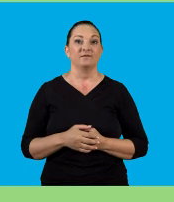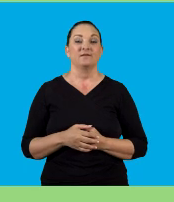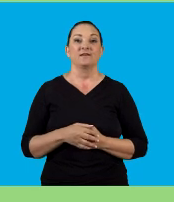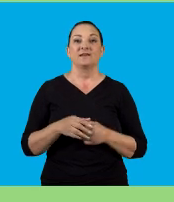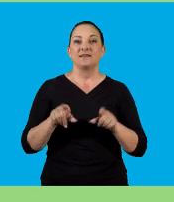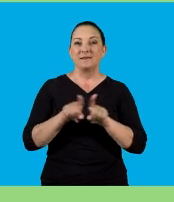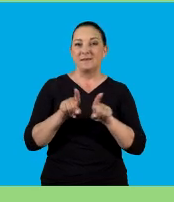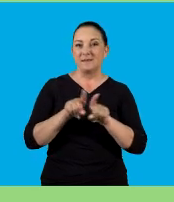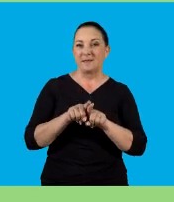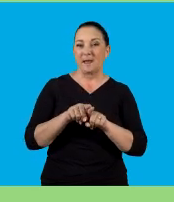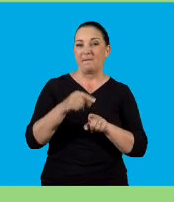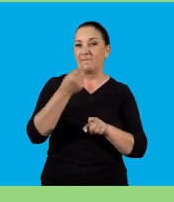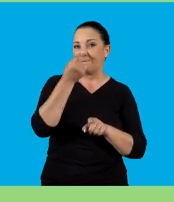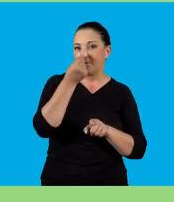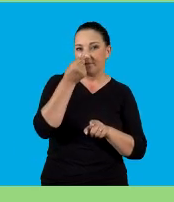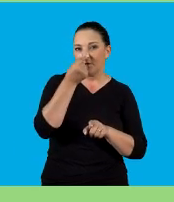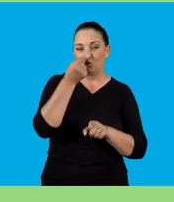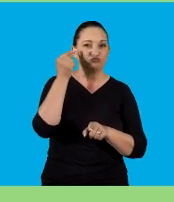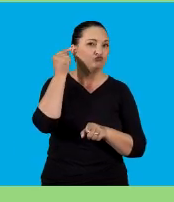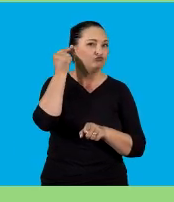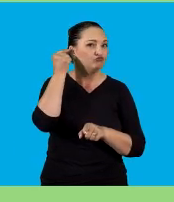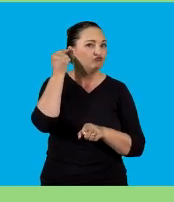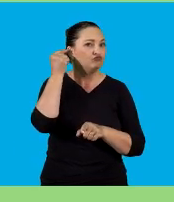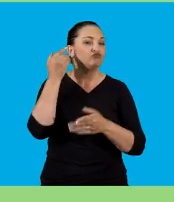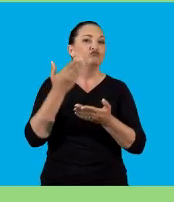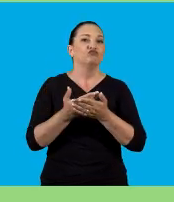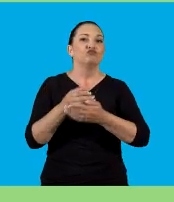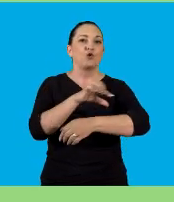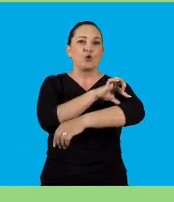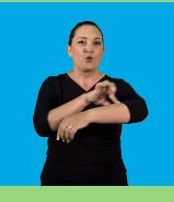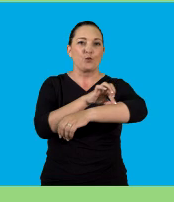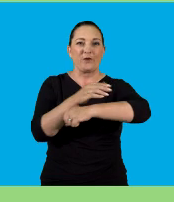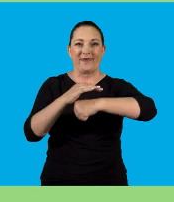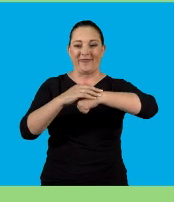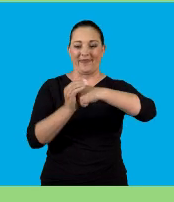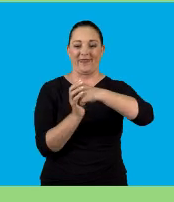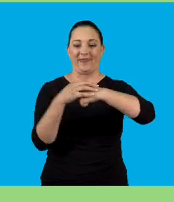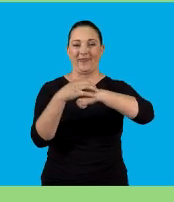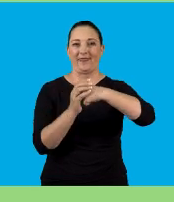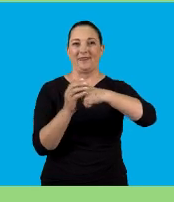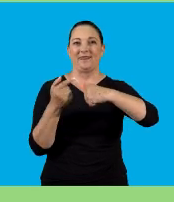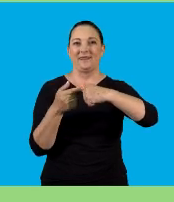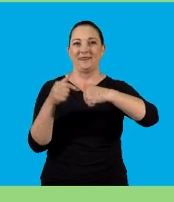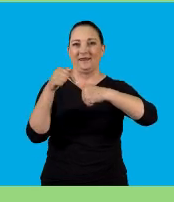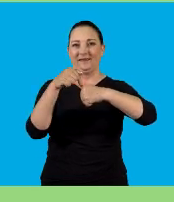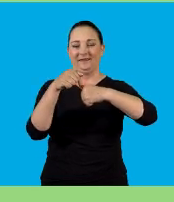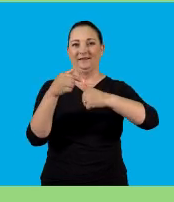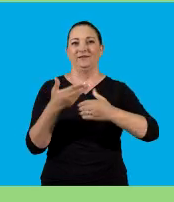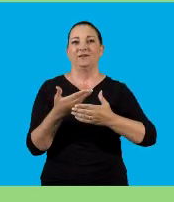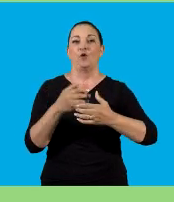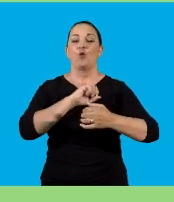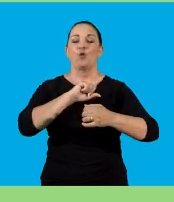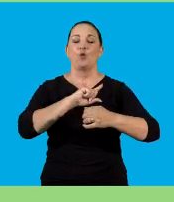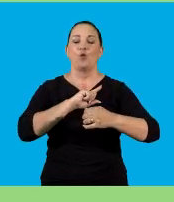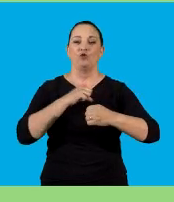in our ears, and at the end of every bone, and that is to help with,